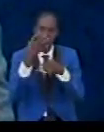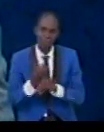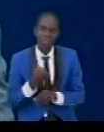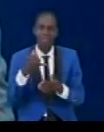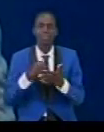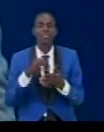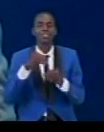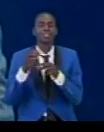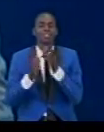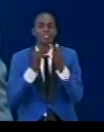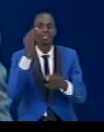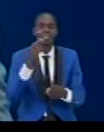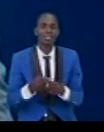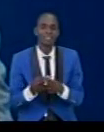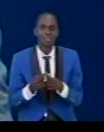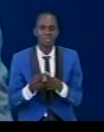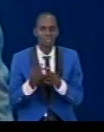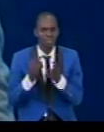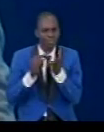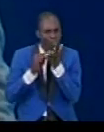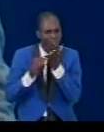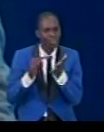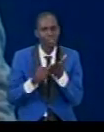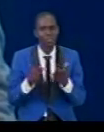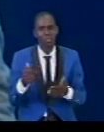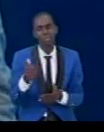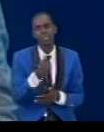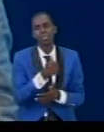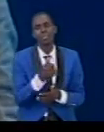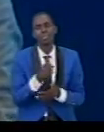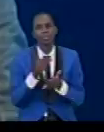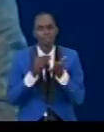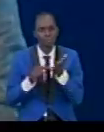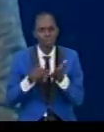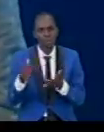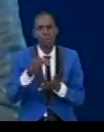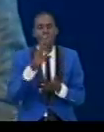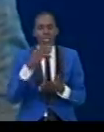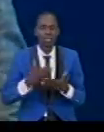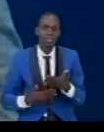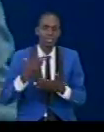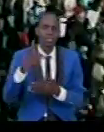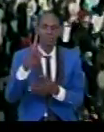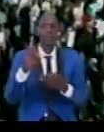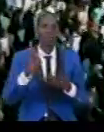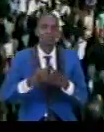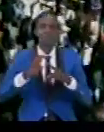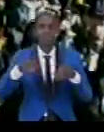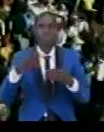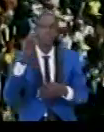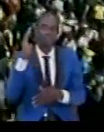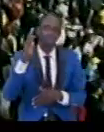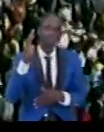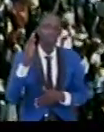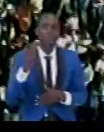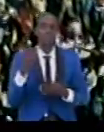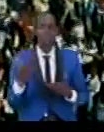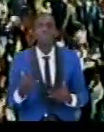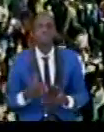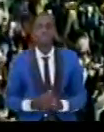it. Check up yourself. You'll be the next one to give testimony.